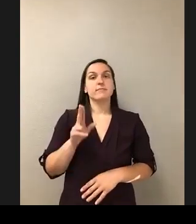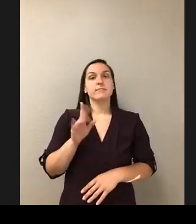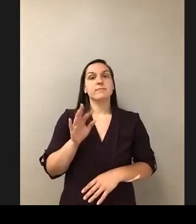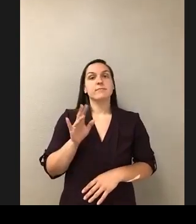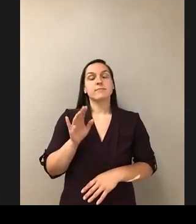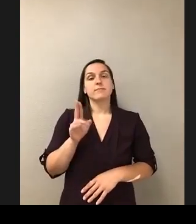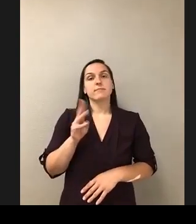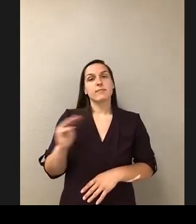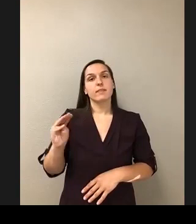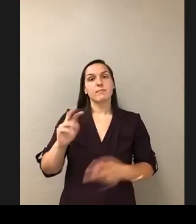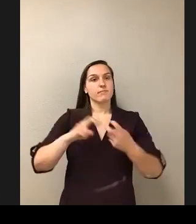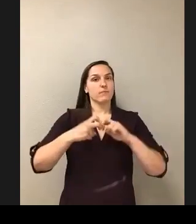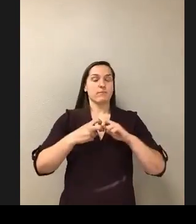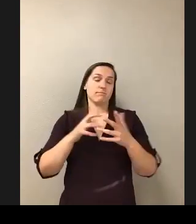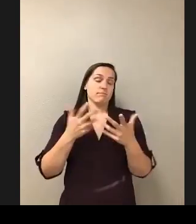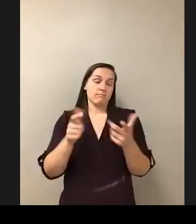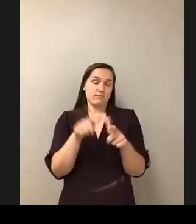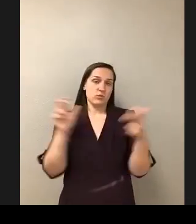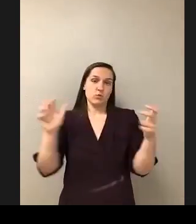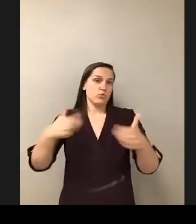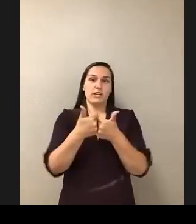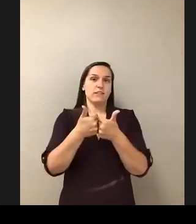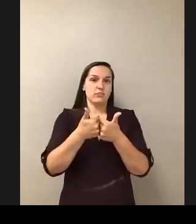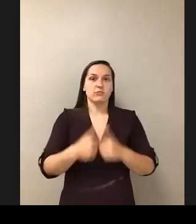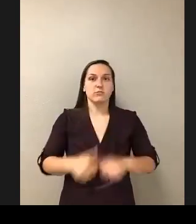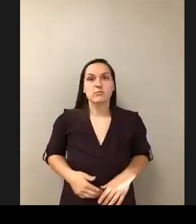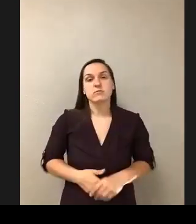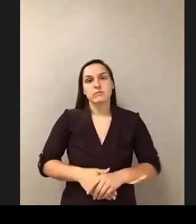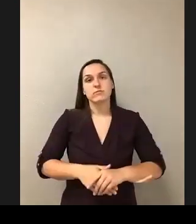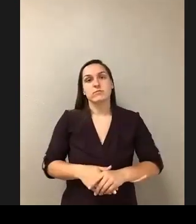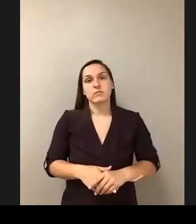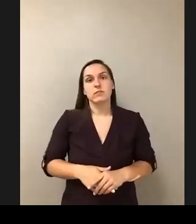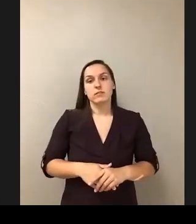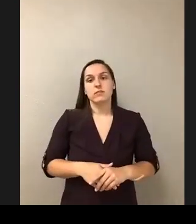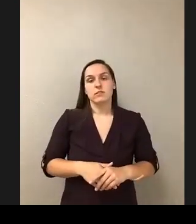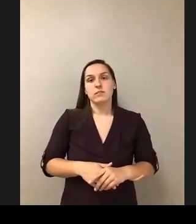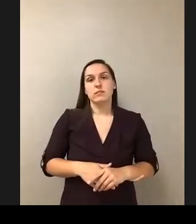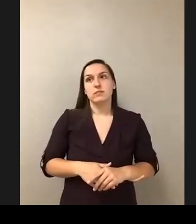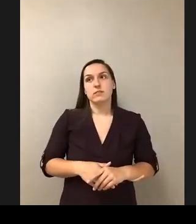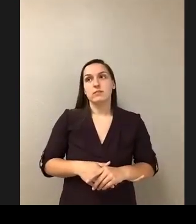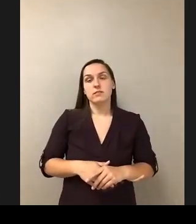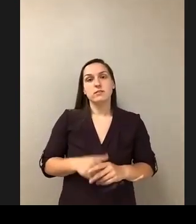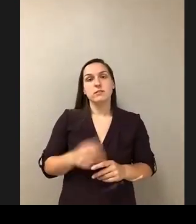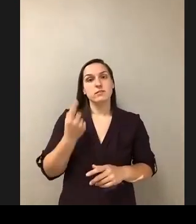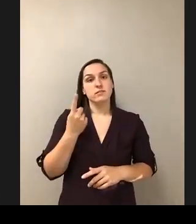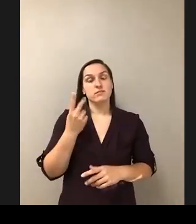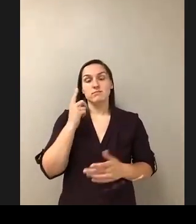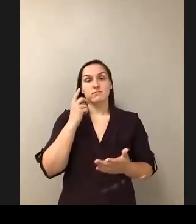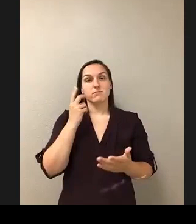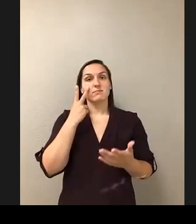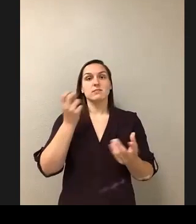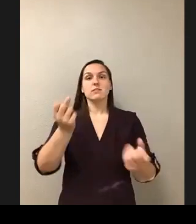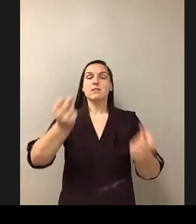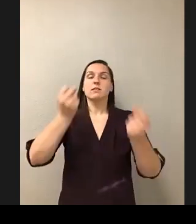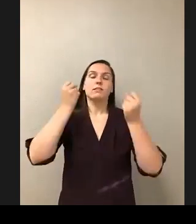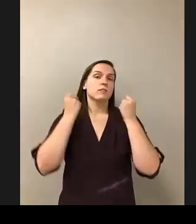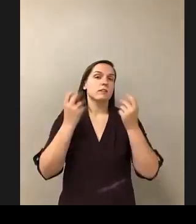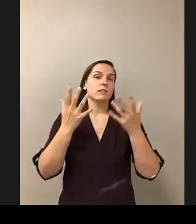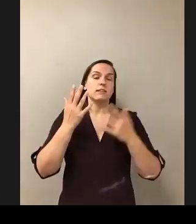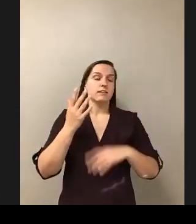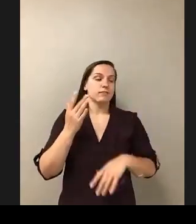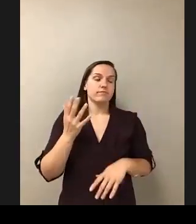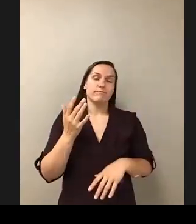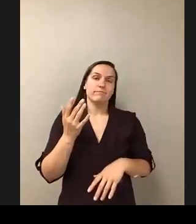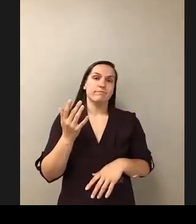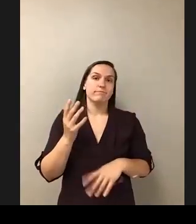The issue is really challenging, and certainly it's, you know, we see a lot of information from people who,